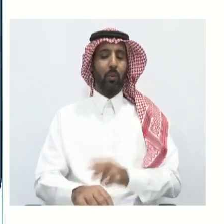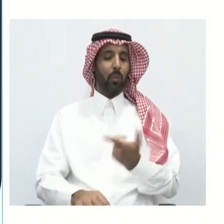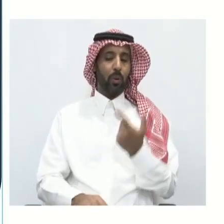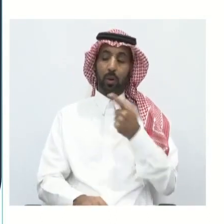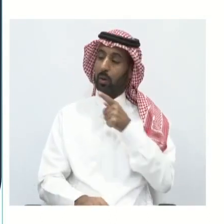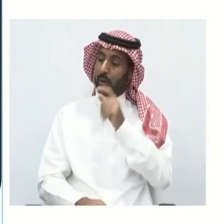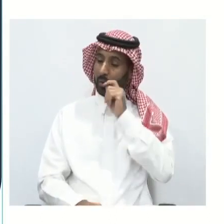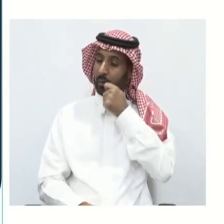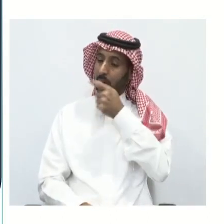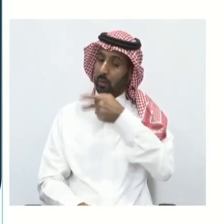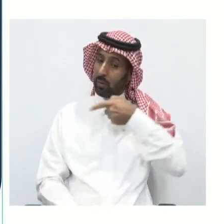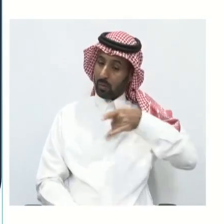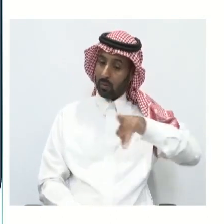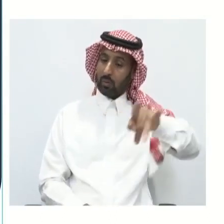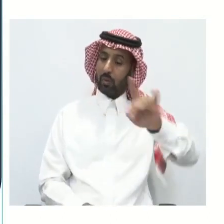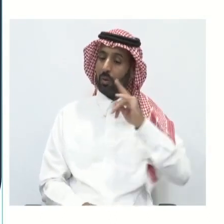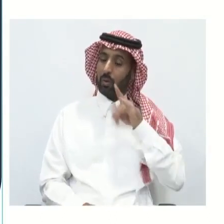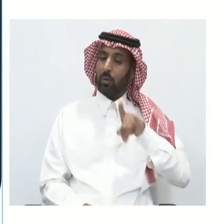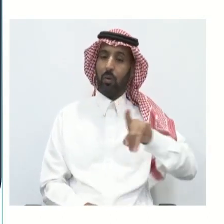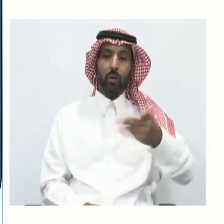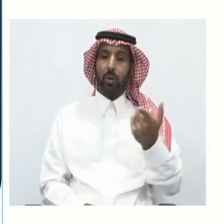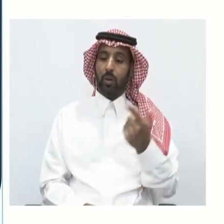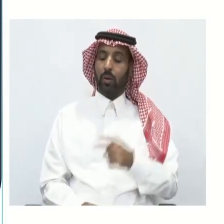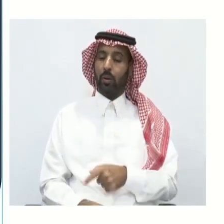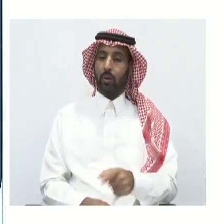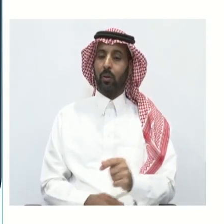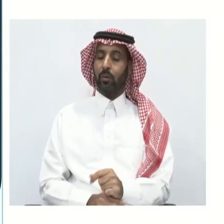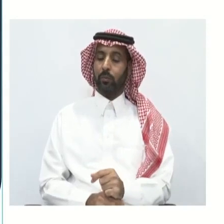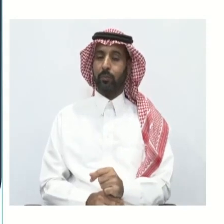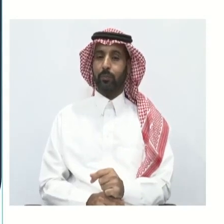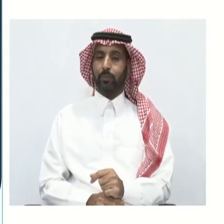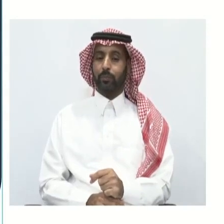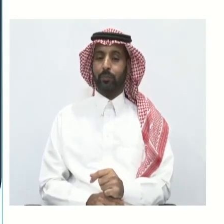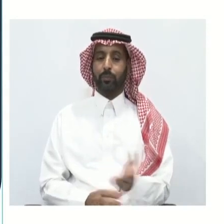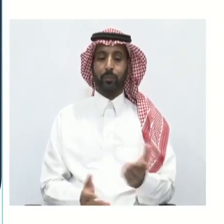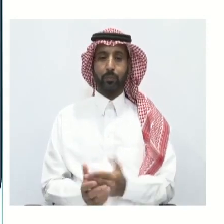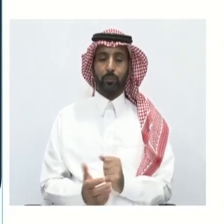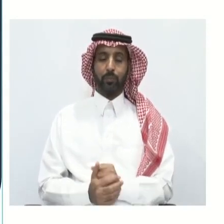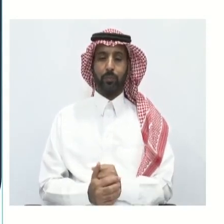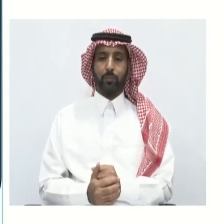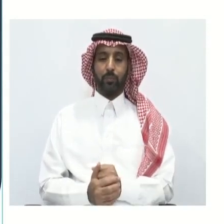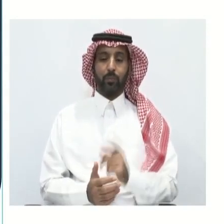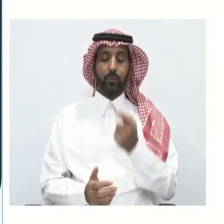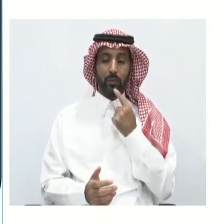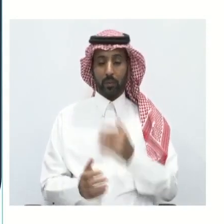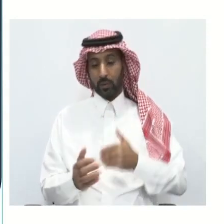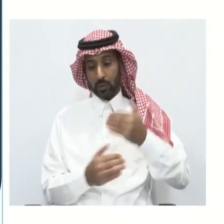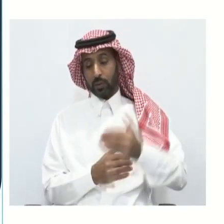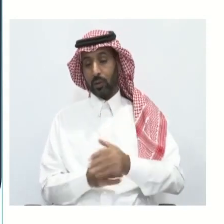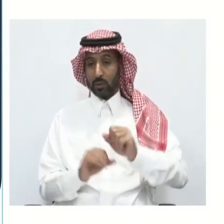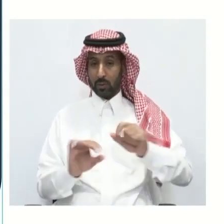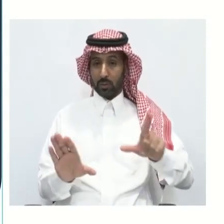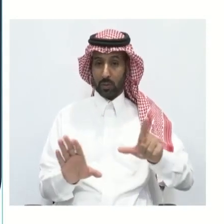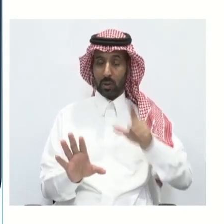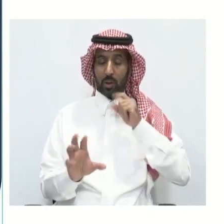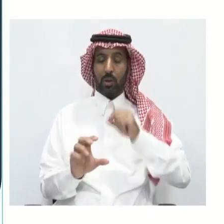time, at what day, what hour, what year. When is he going to leave? He's going to leave next week. So this